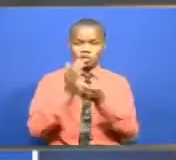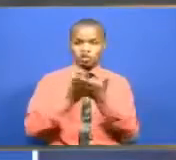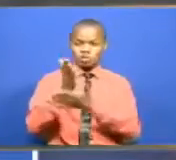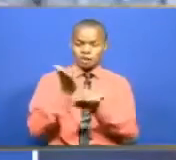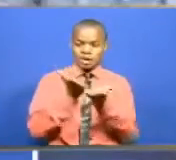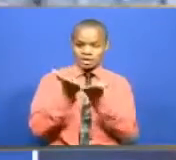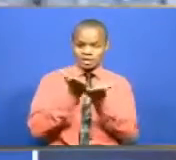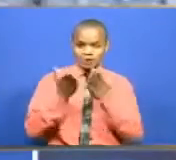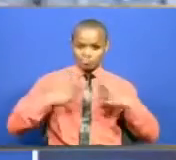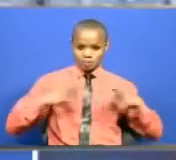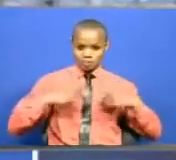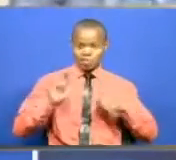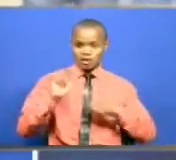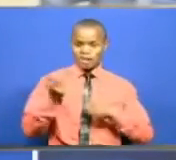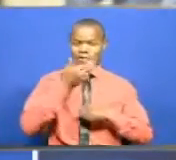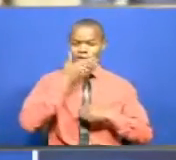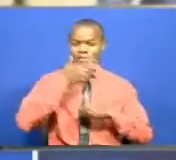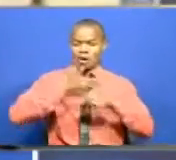standards.